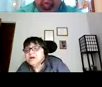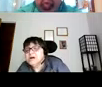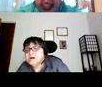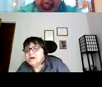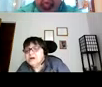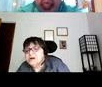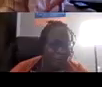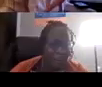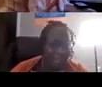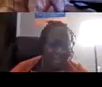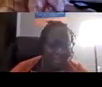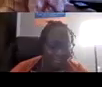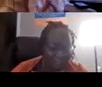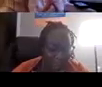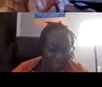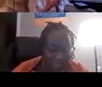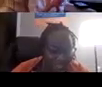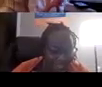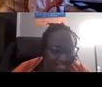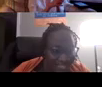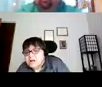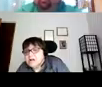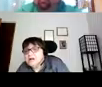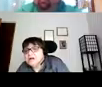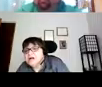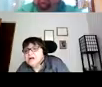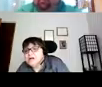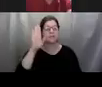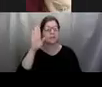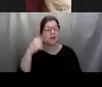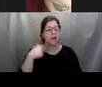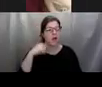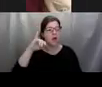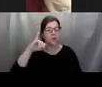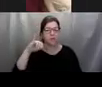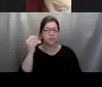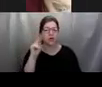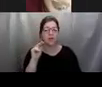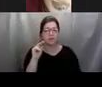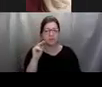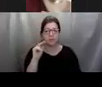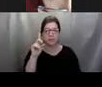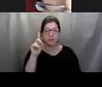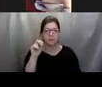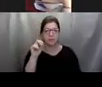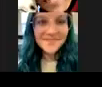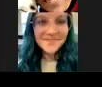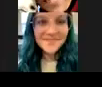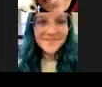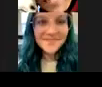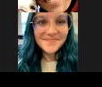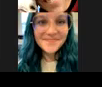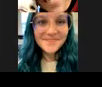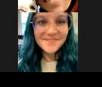Yes. Can you tell me who you are so I know who I'm talking to? My name is John Dahl. All right. Hi, John. I'm in Southern New